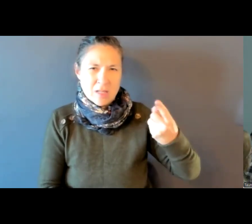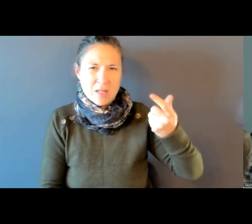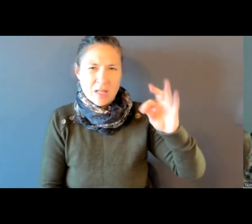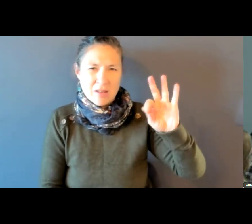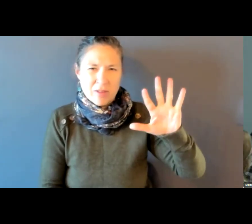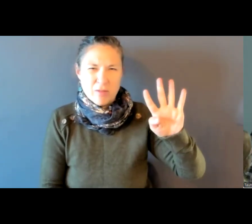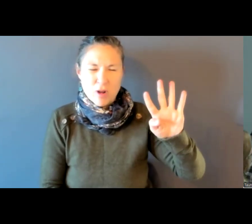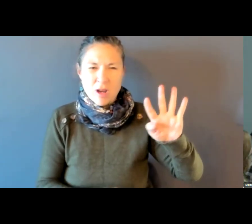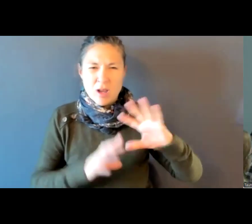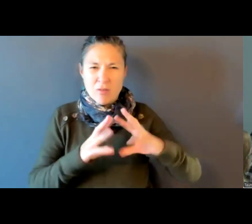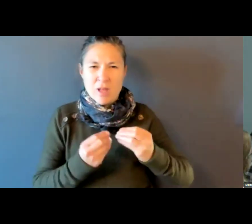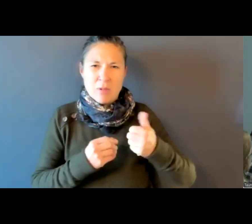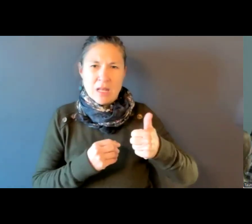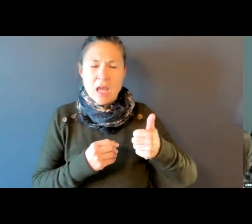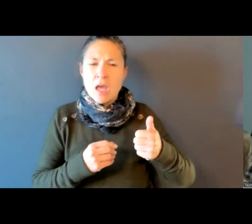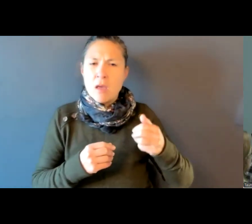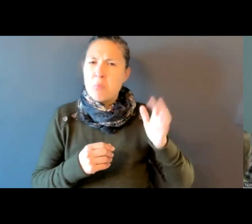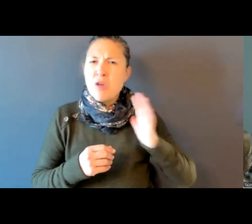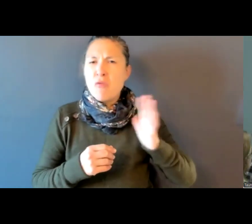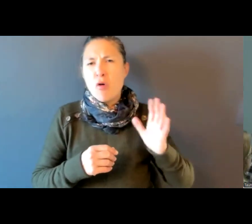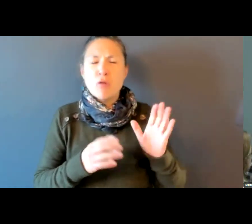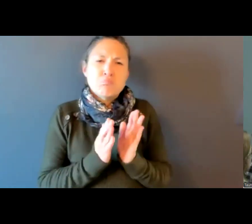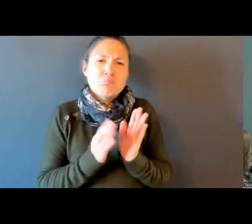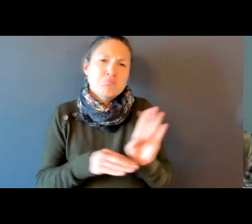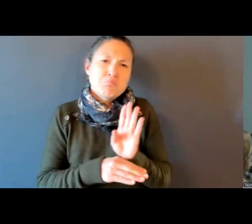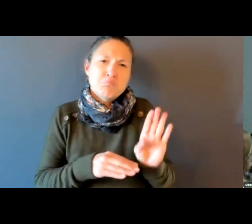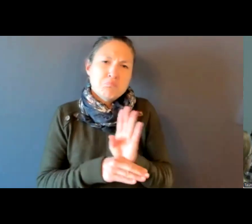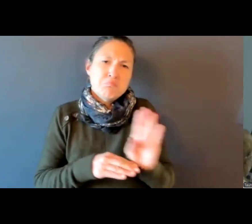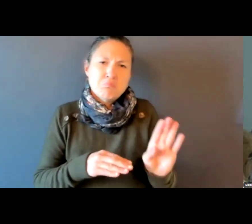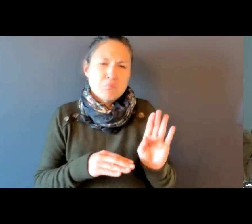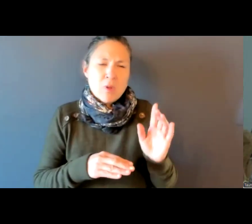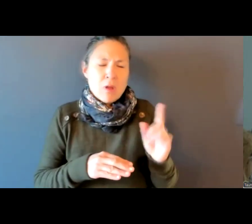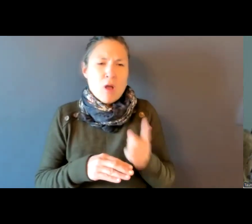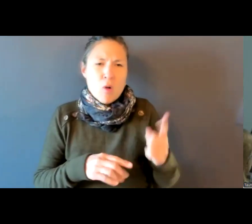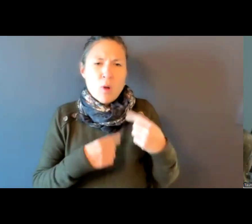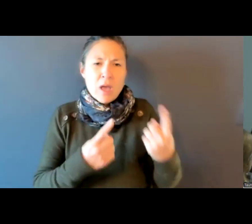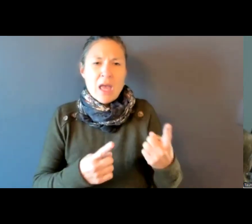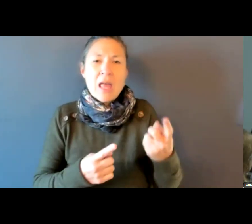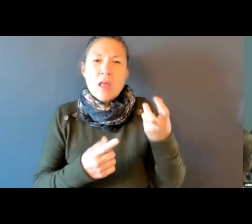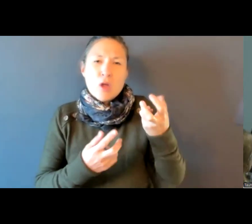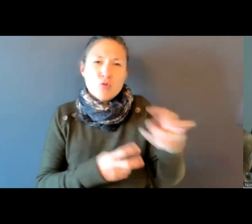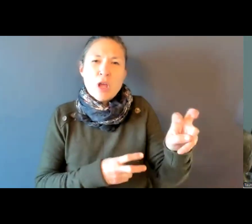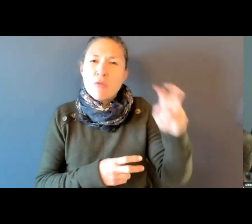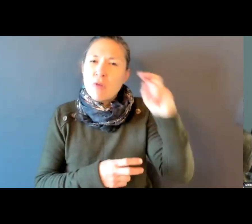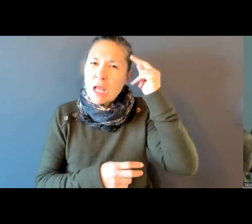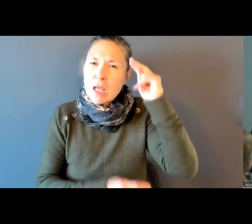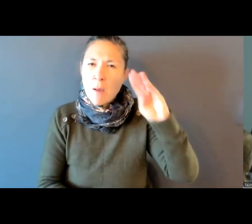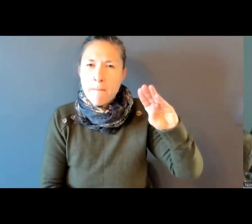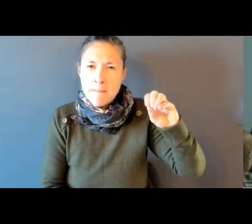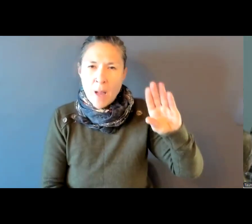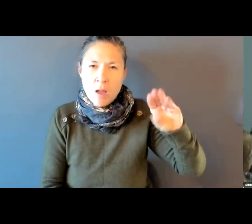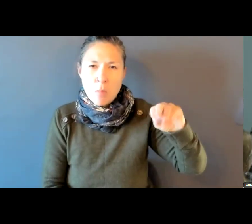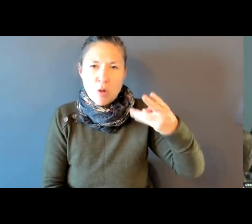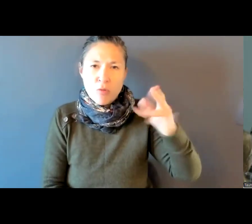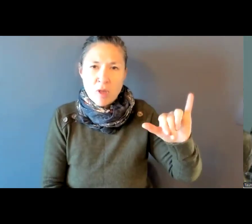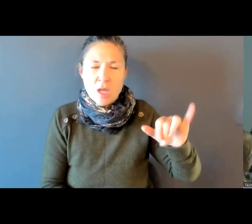that was neighborhood-oriented. It remained that way until it was transferred to the nephew, Bob Murphy. He then began to excavate at a